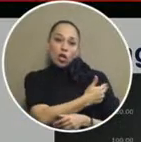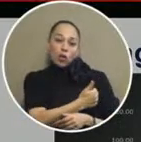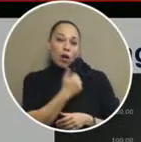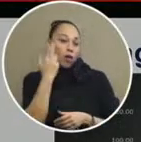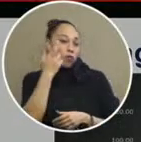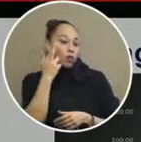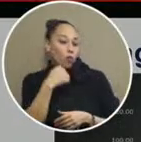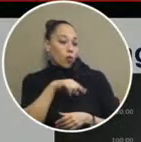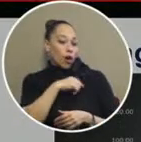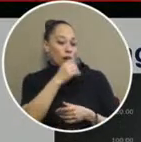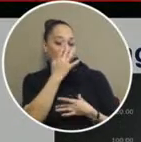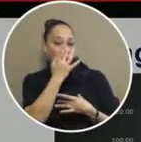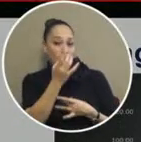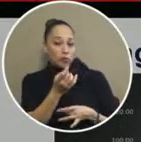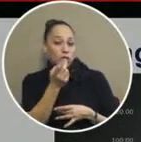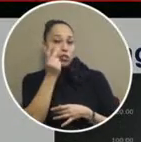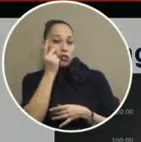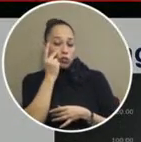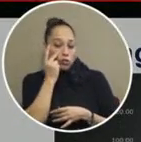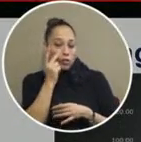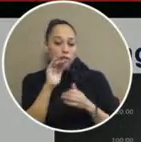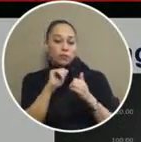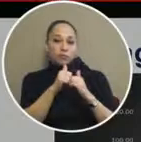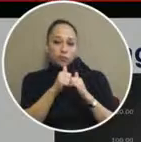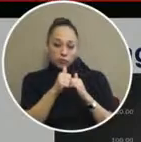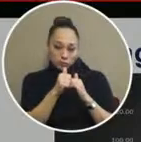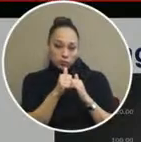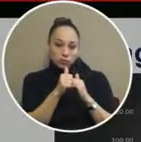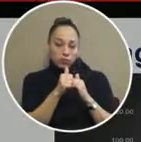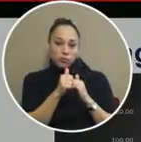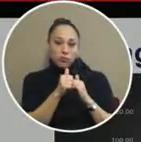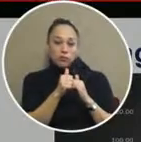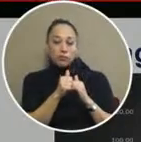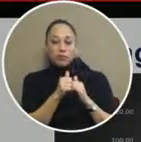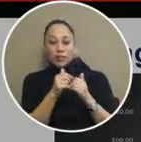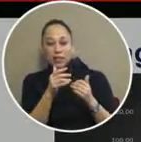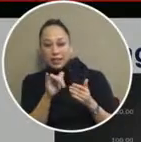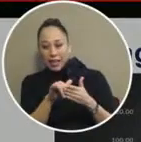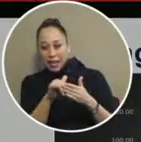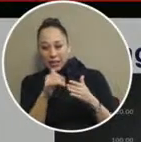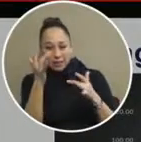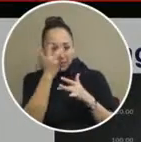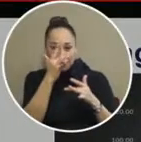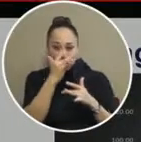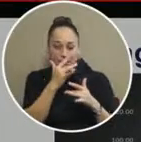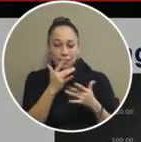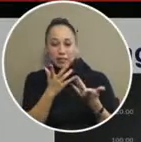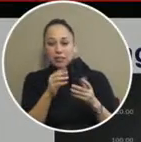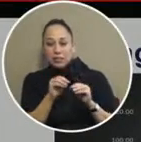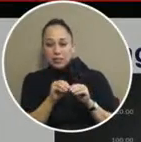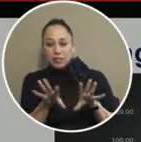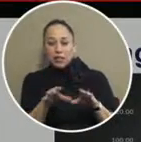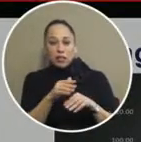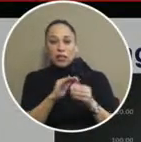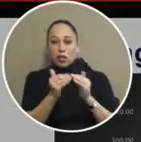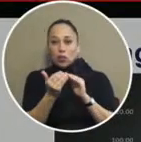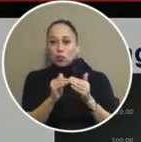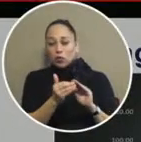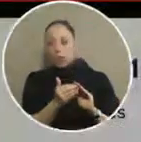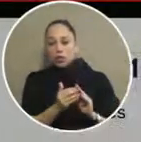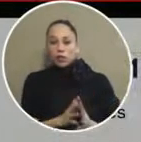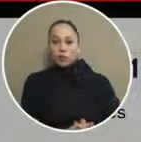we're very interested in seeing how severe the disease is in our community. Next slide,